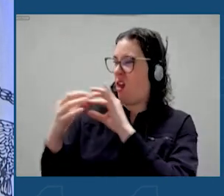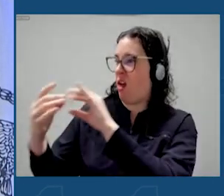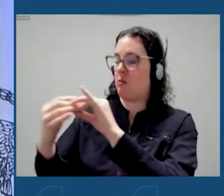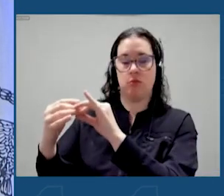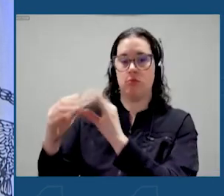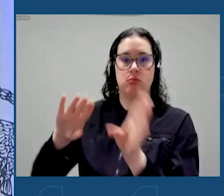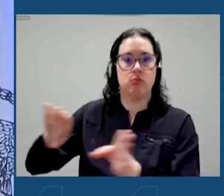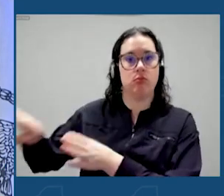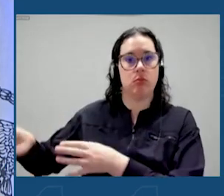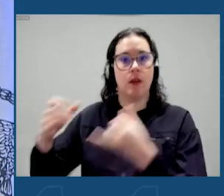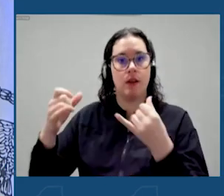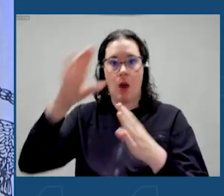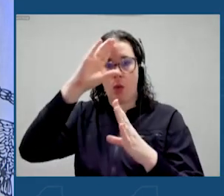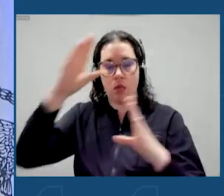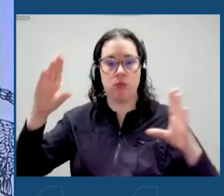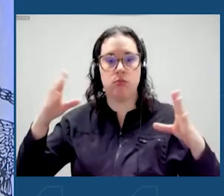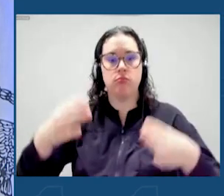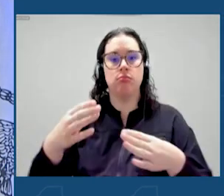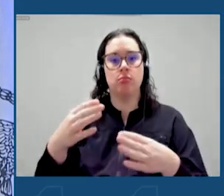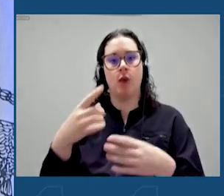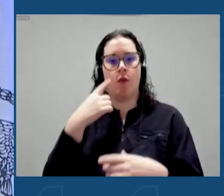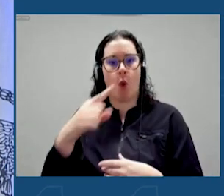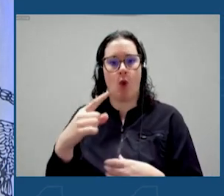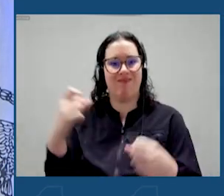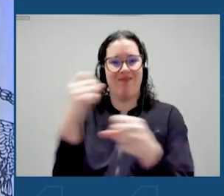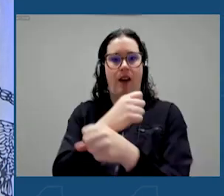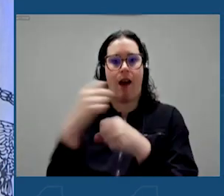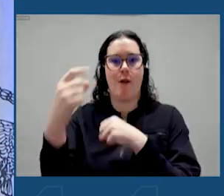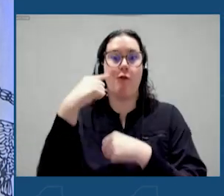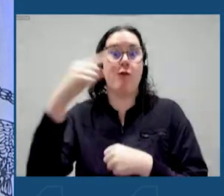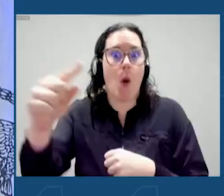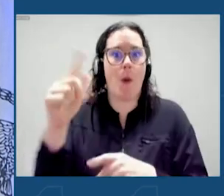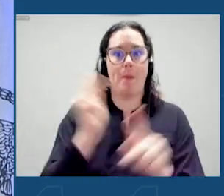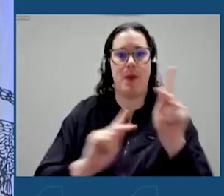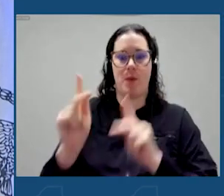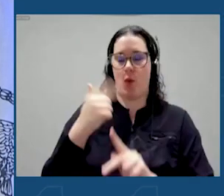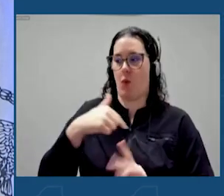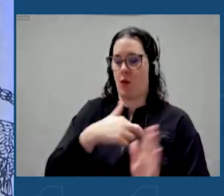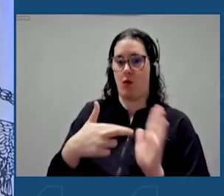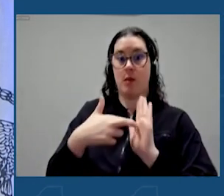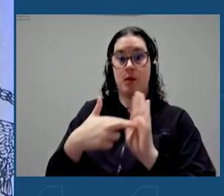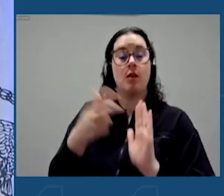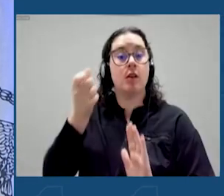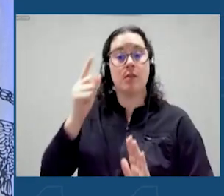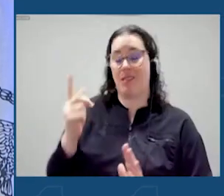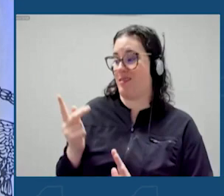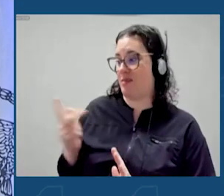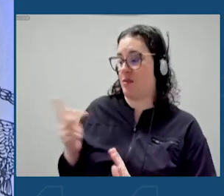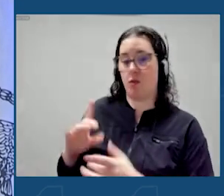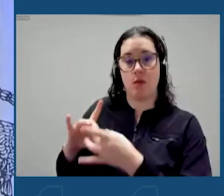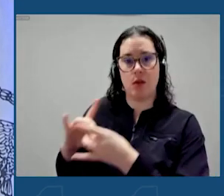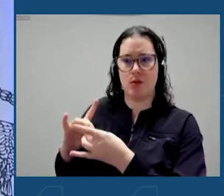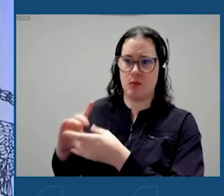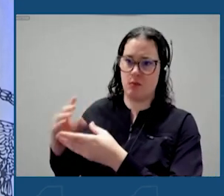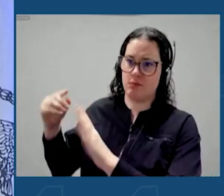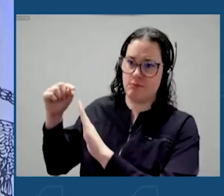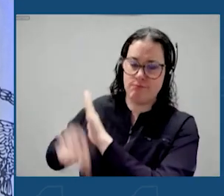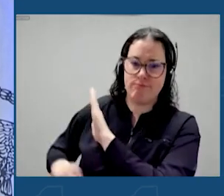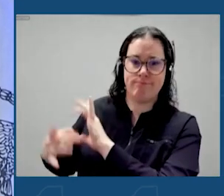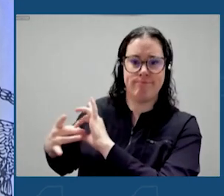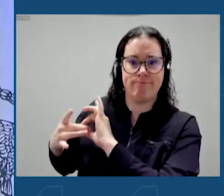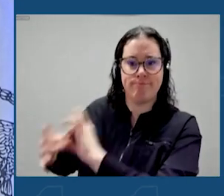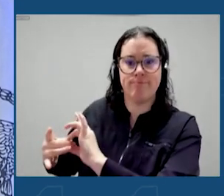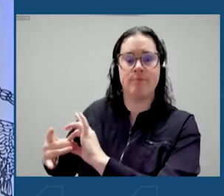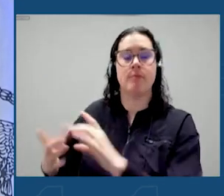for the people we represent. And we've deepened our relationship since that time. We've worked so closely on many joint